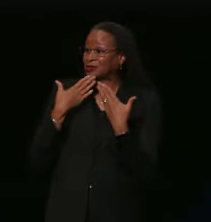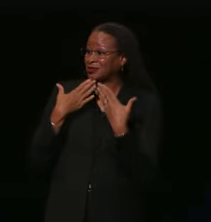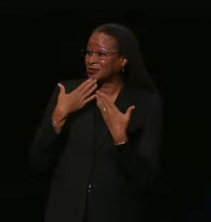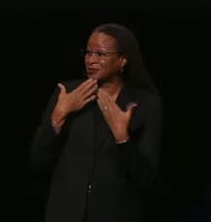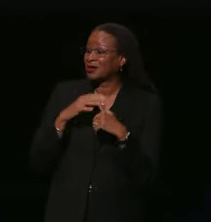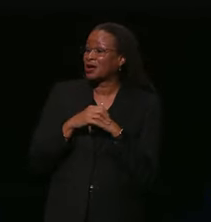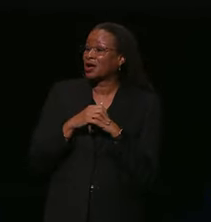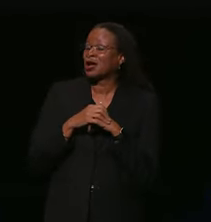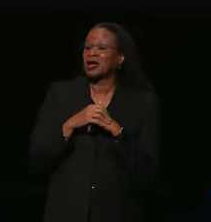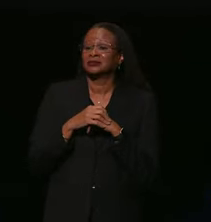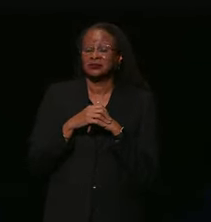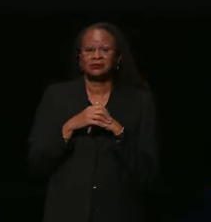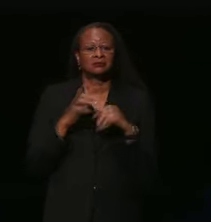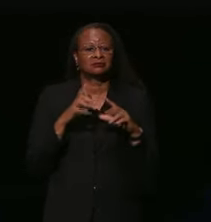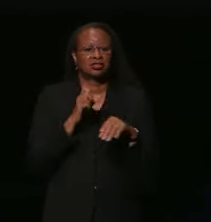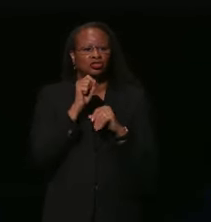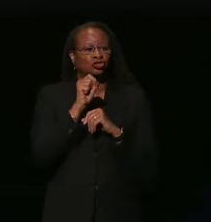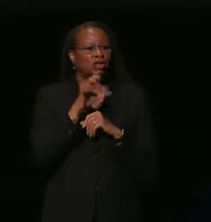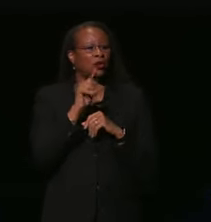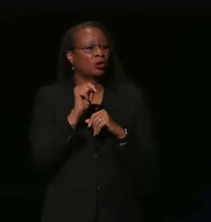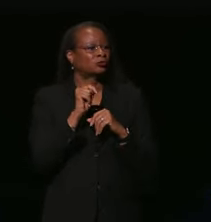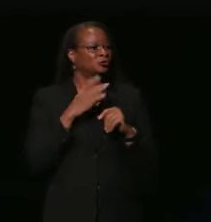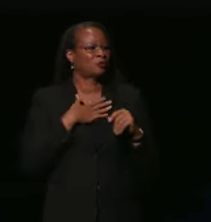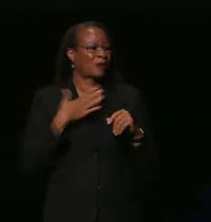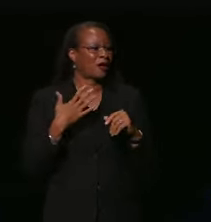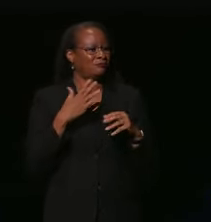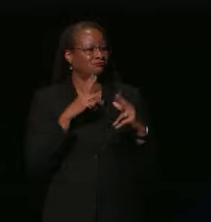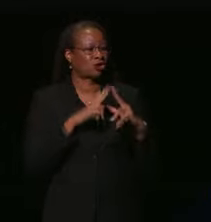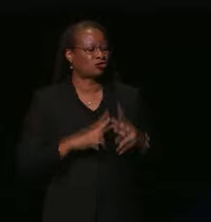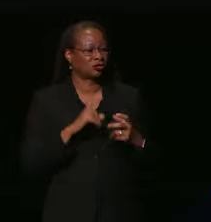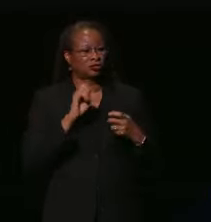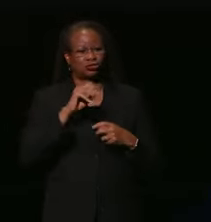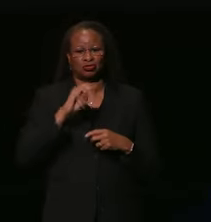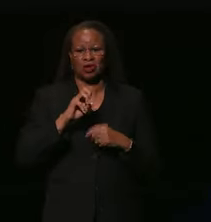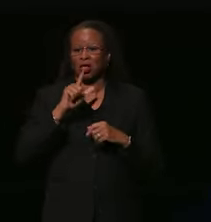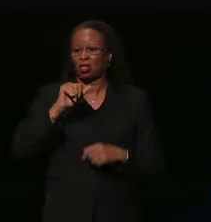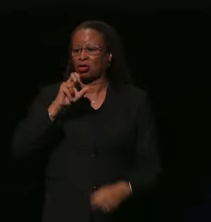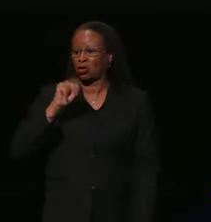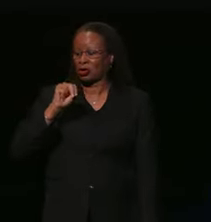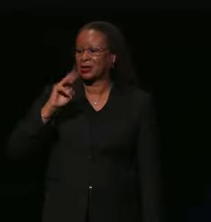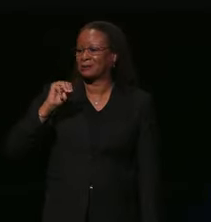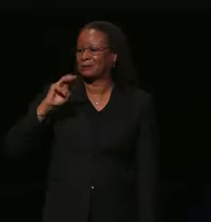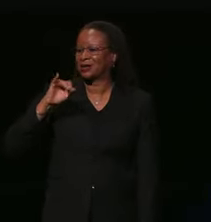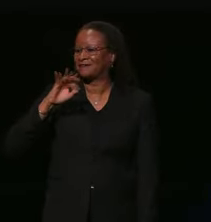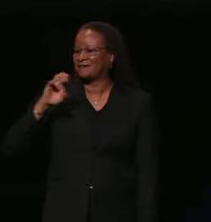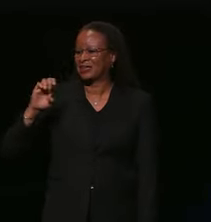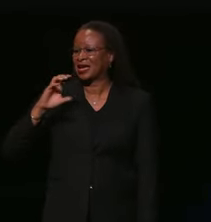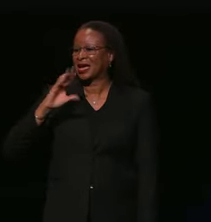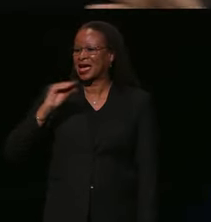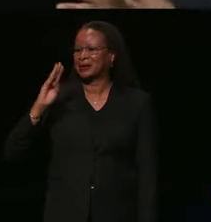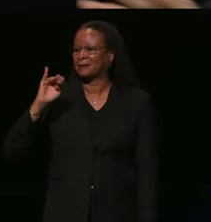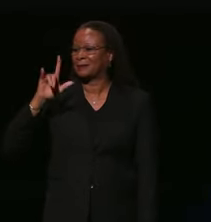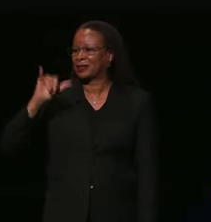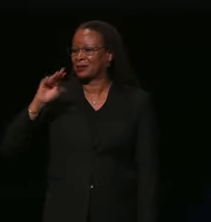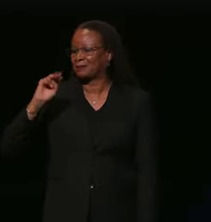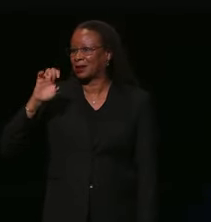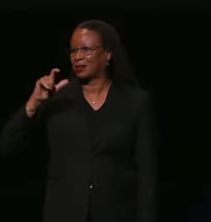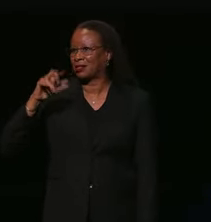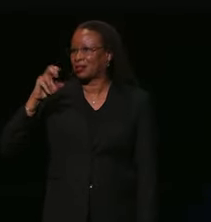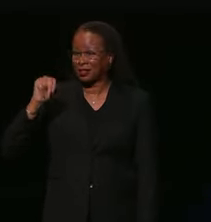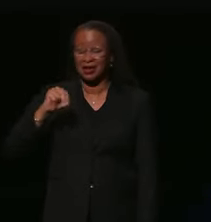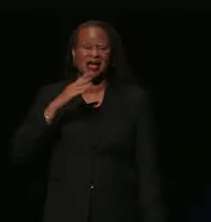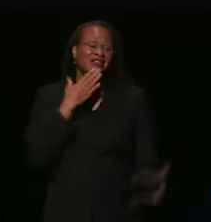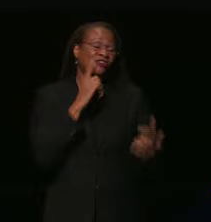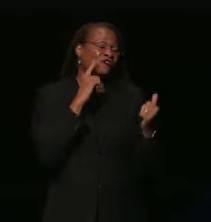a special shout out to my partners in crime, Lauren McPhee and Billy McClellan. Thank you for everything you do